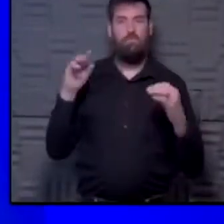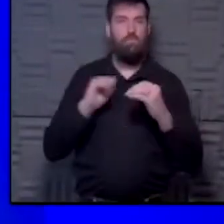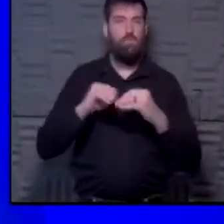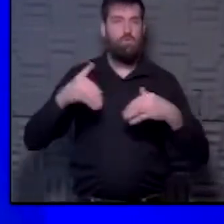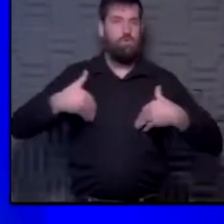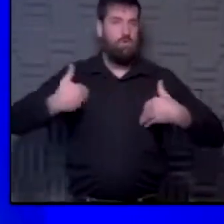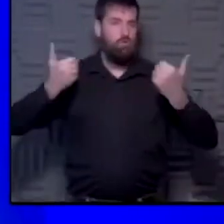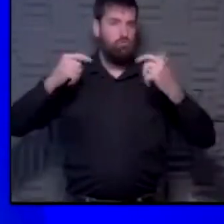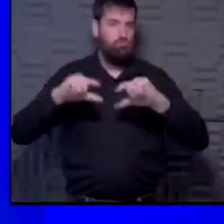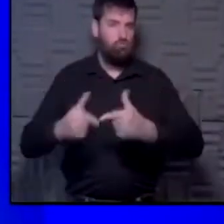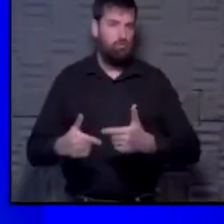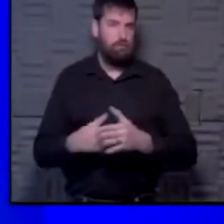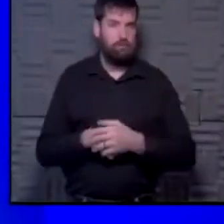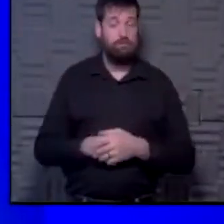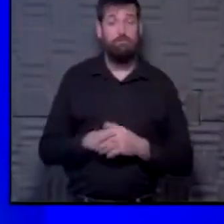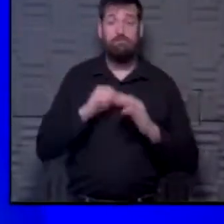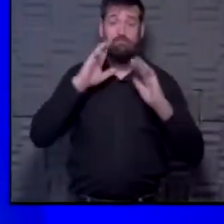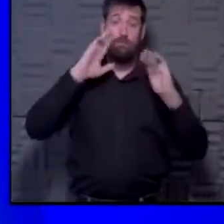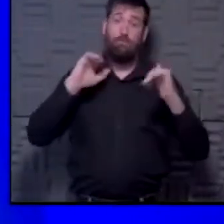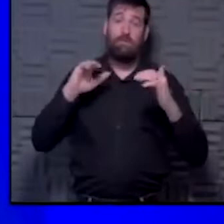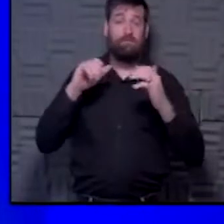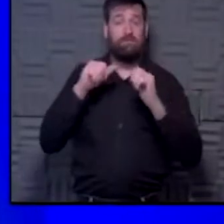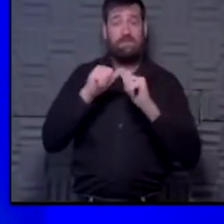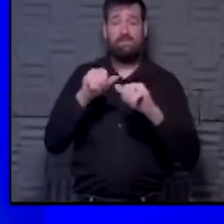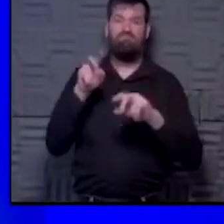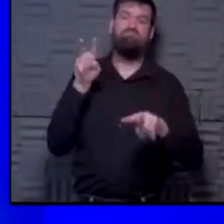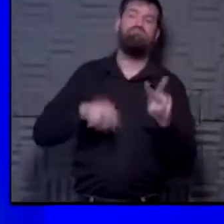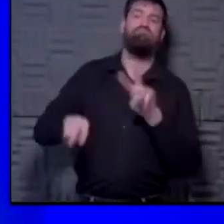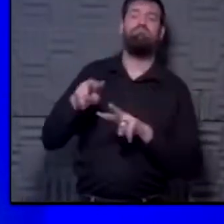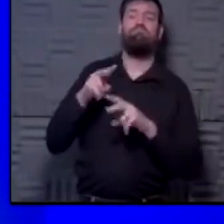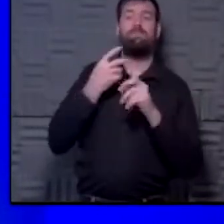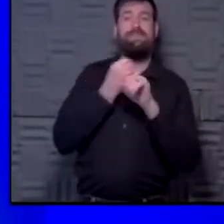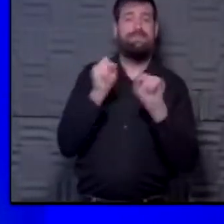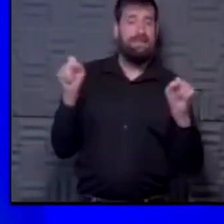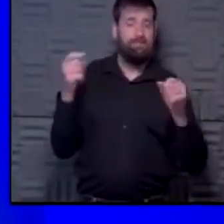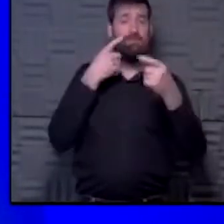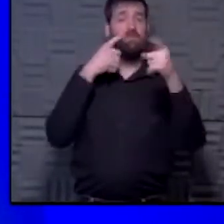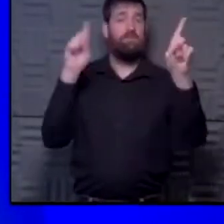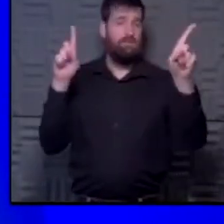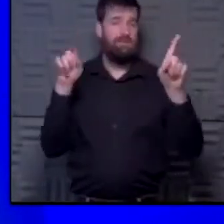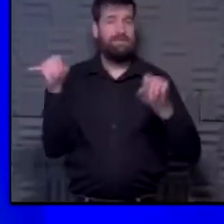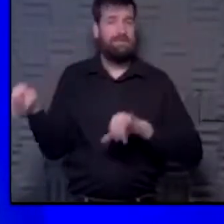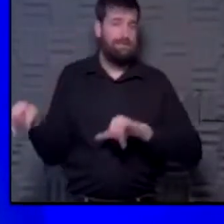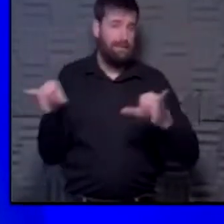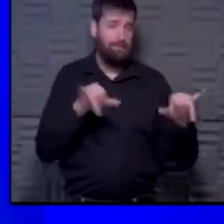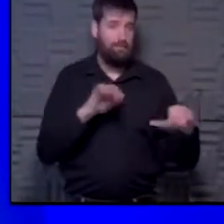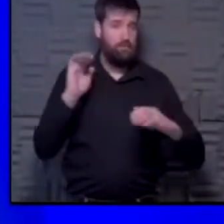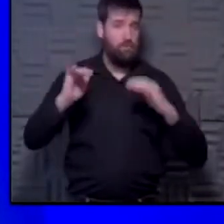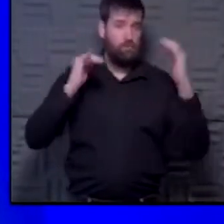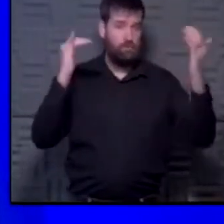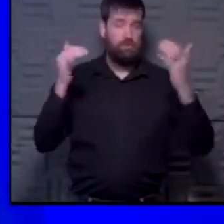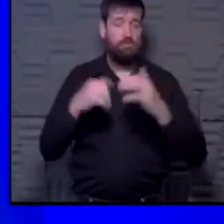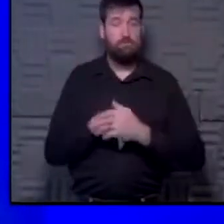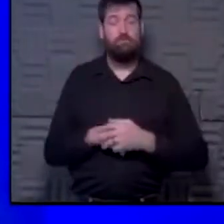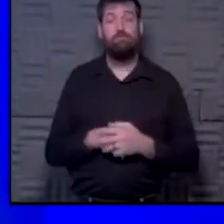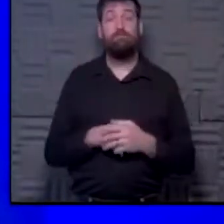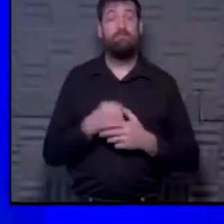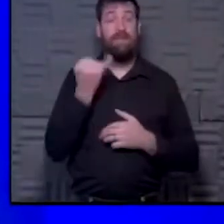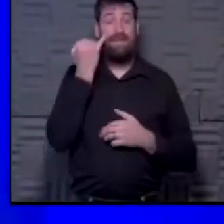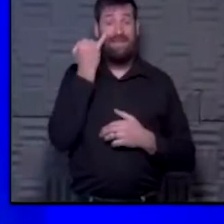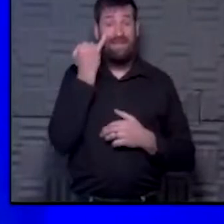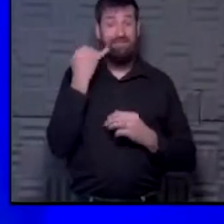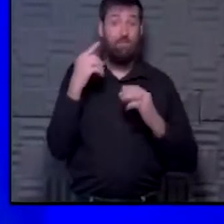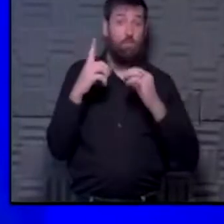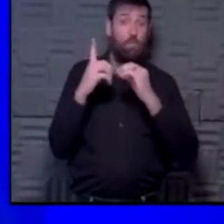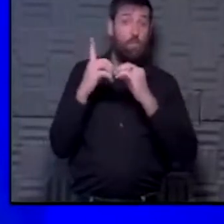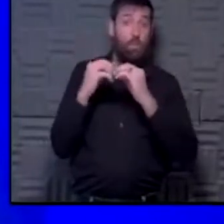and hopefully it will continue to look safe and efficacious just as it does in adults. And if this is one more link